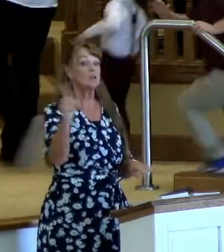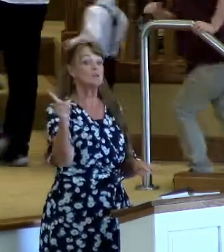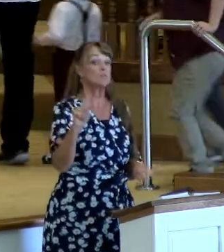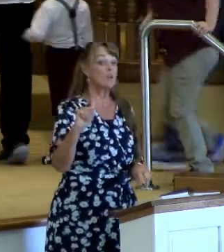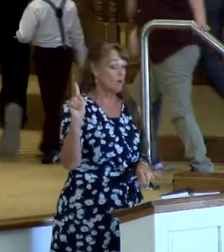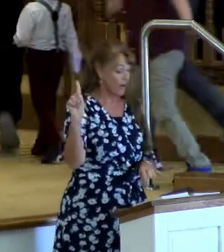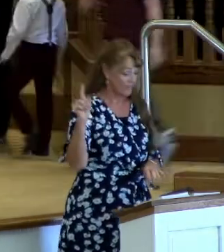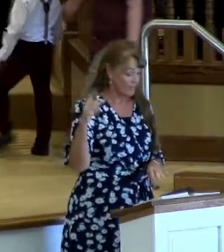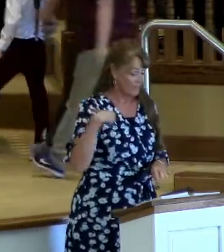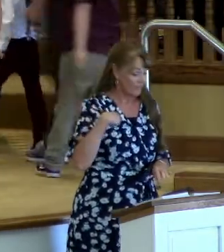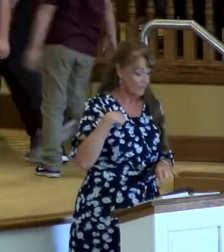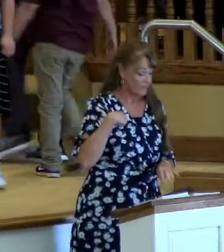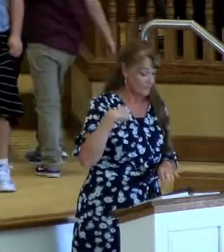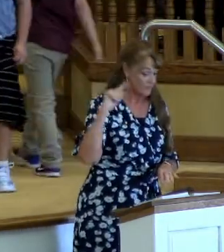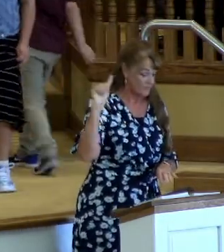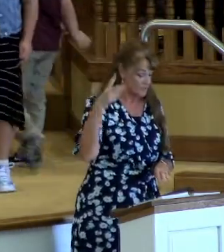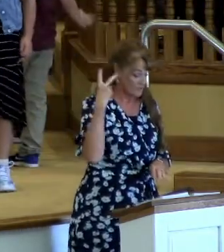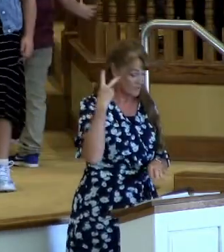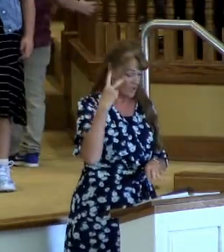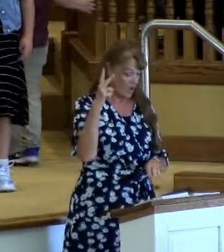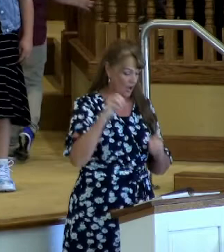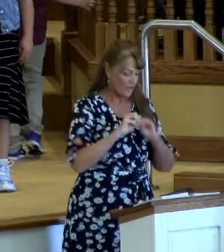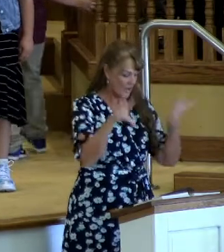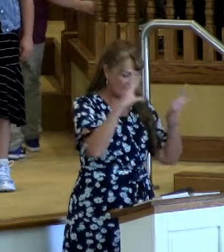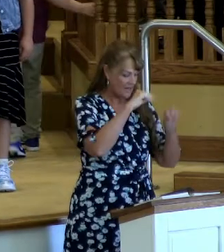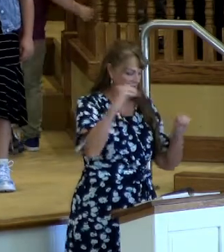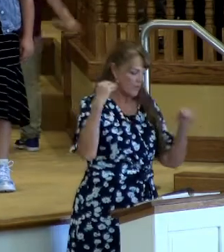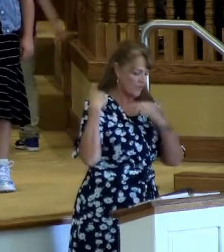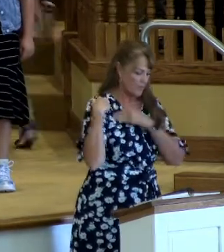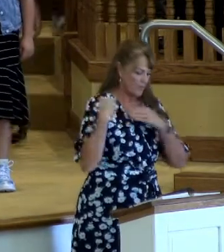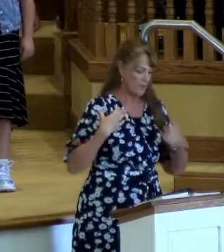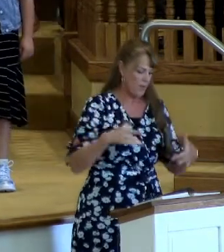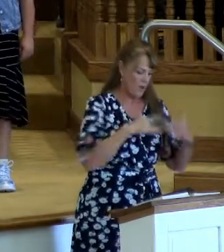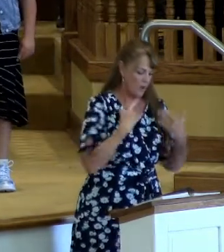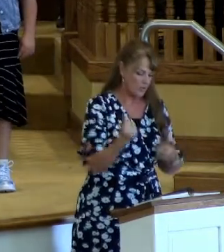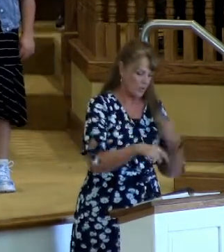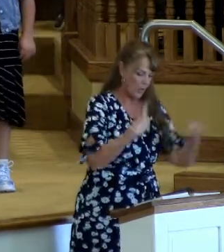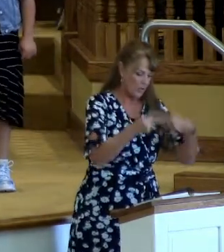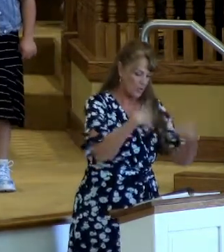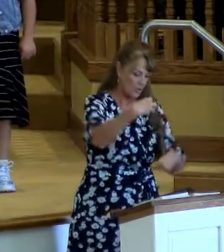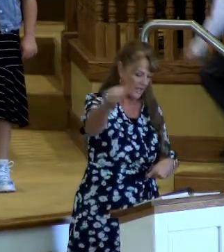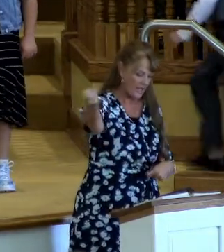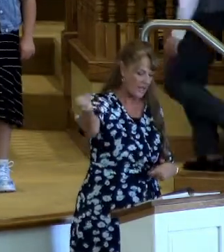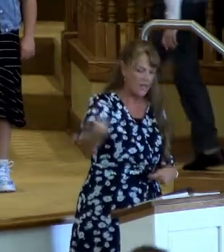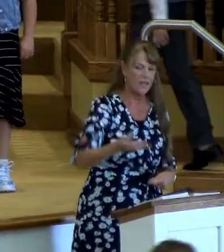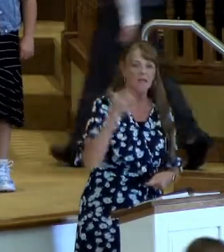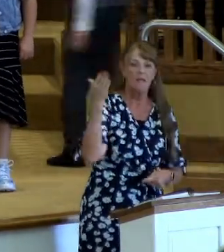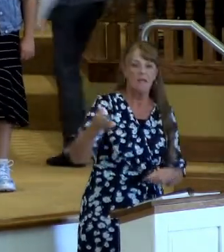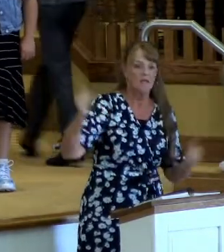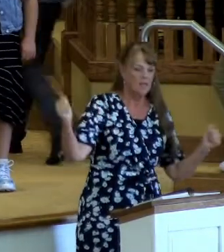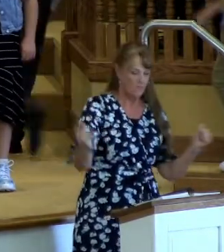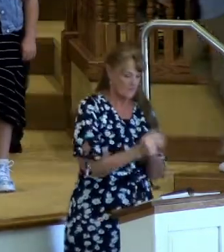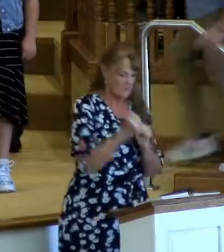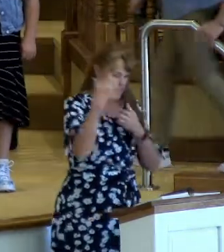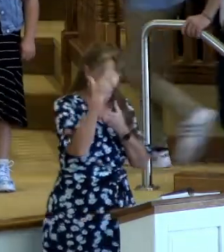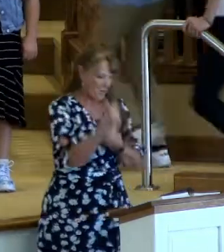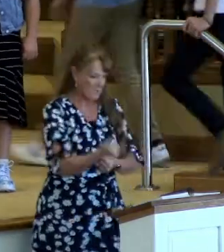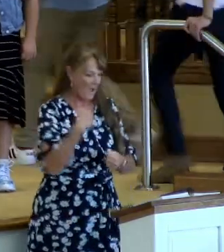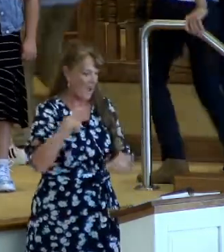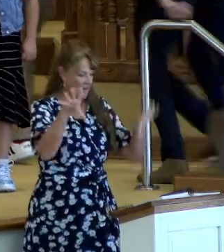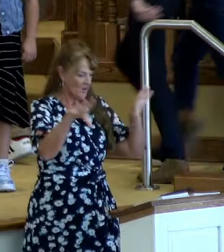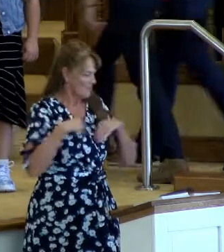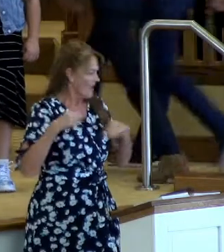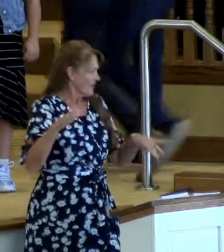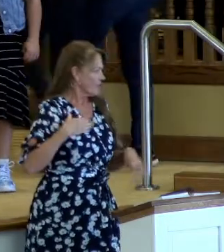At the cross where I first saw the light, and the burden of my heart rolled away. It was